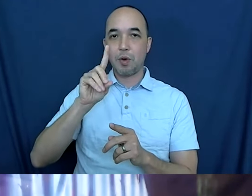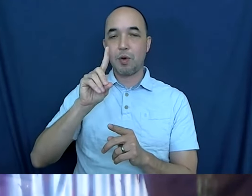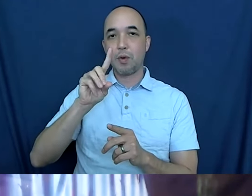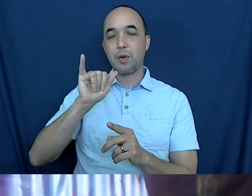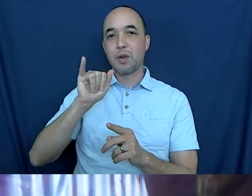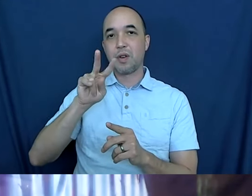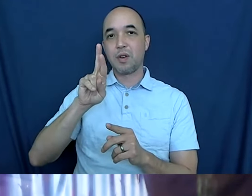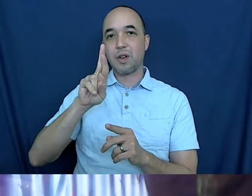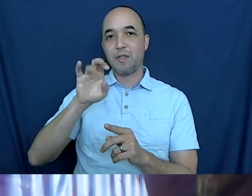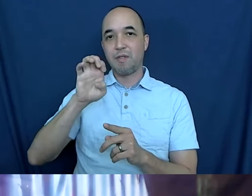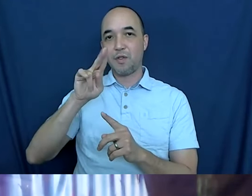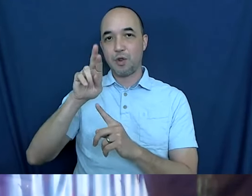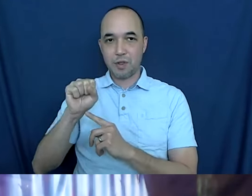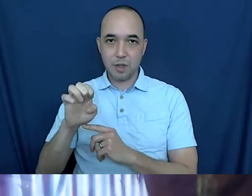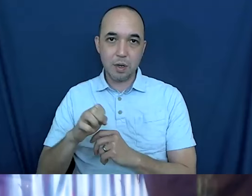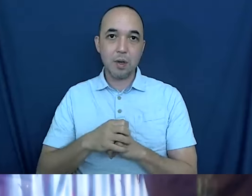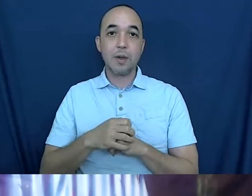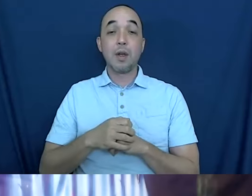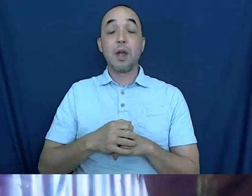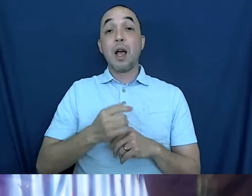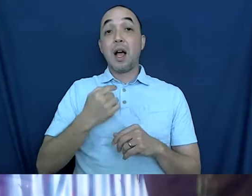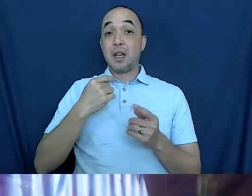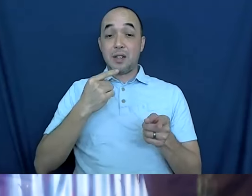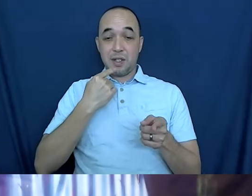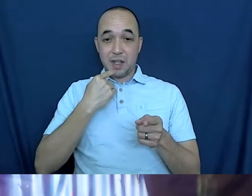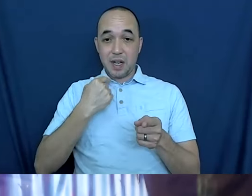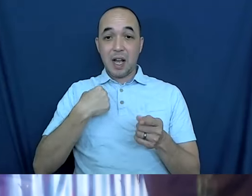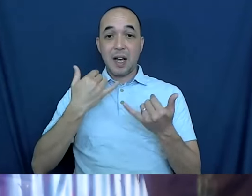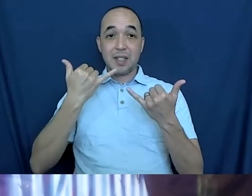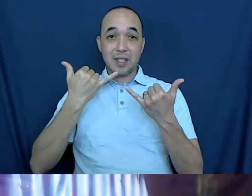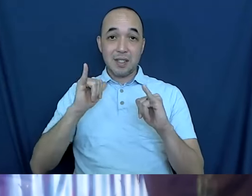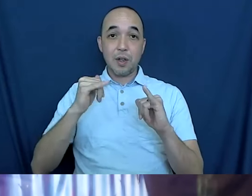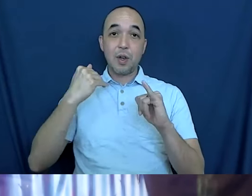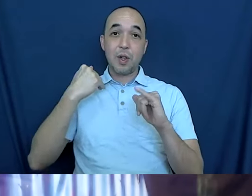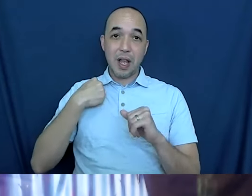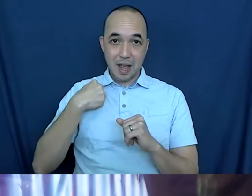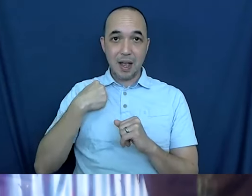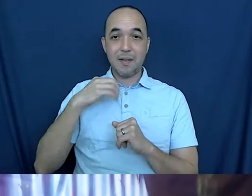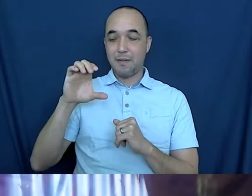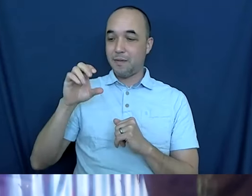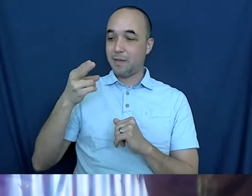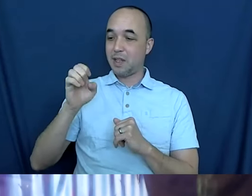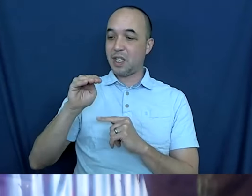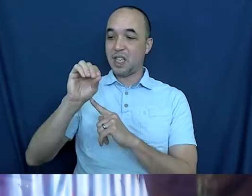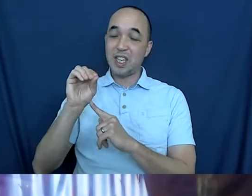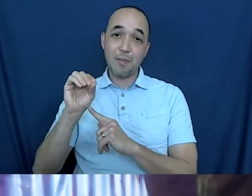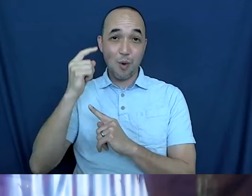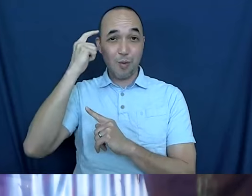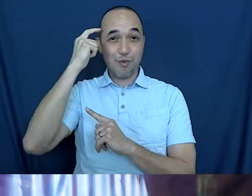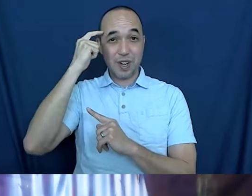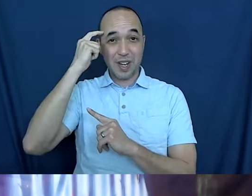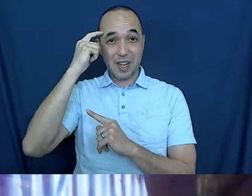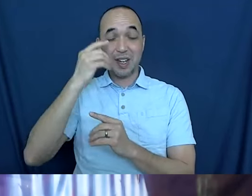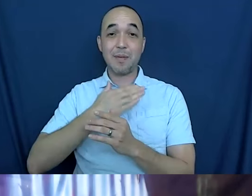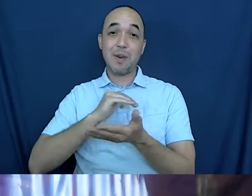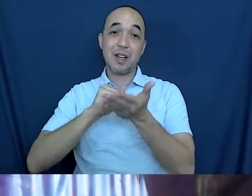cognitive skills are a bit diminished. My oncologist suggested I do puzzles. I can't stand Sudoku. But what other puzzles do you suggest to build cognitive responses that are fun?